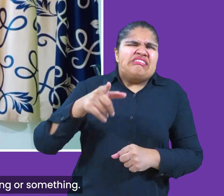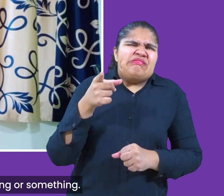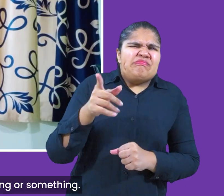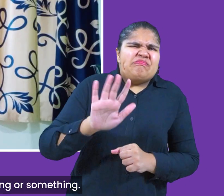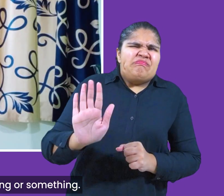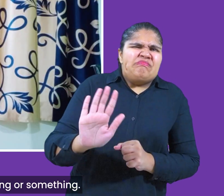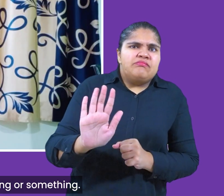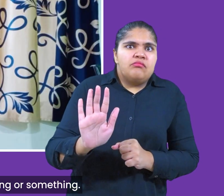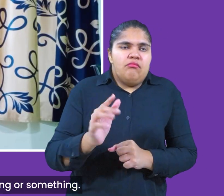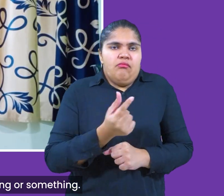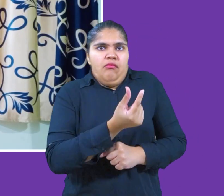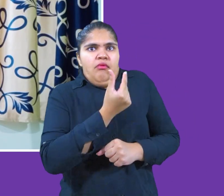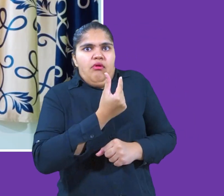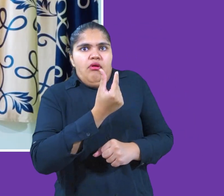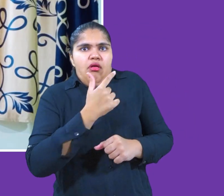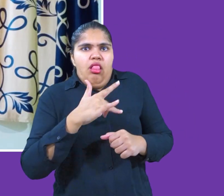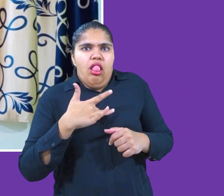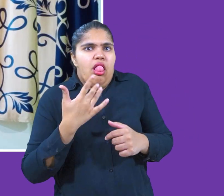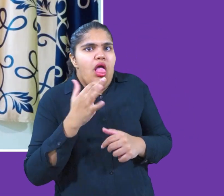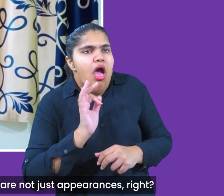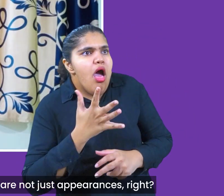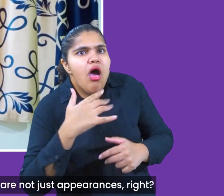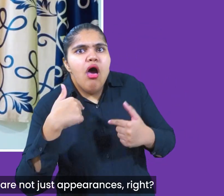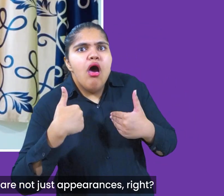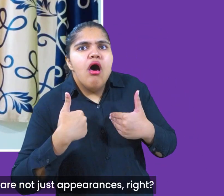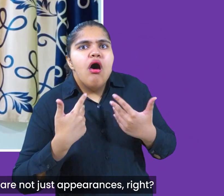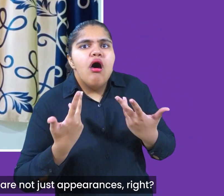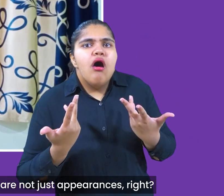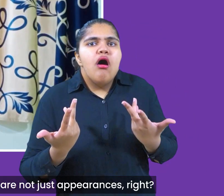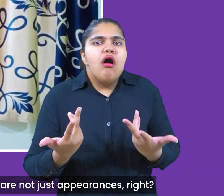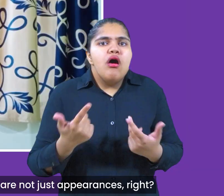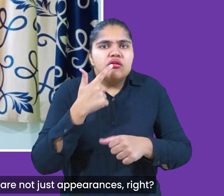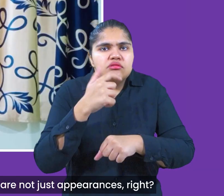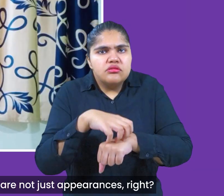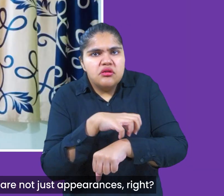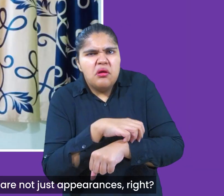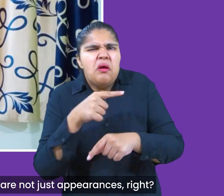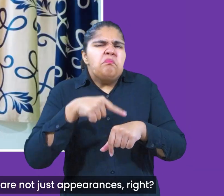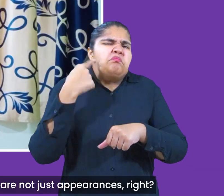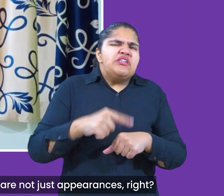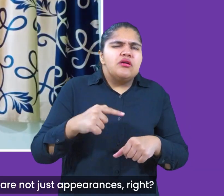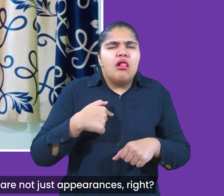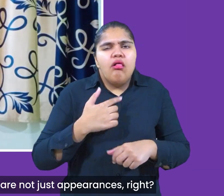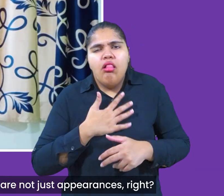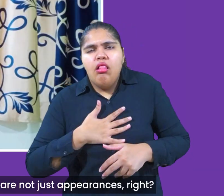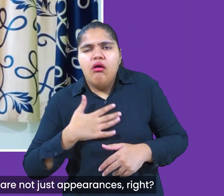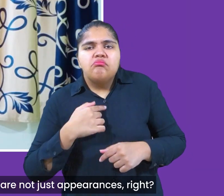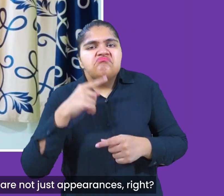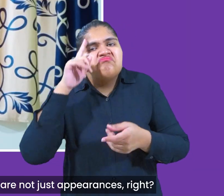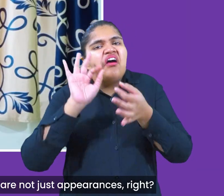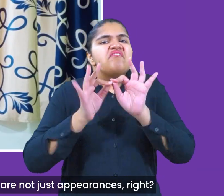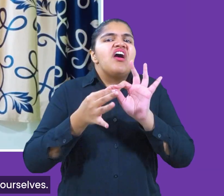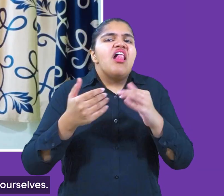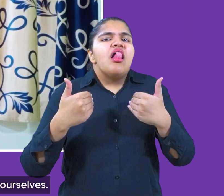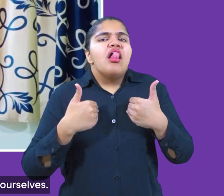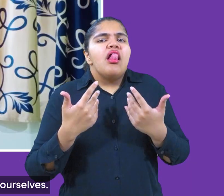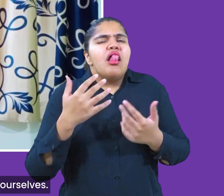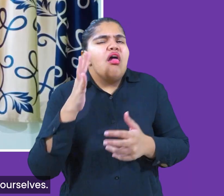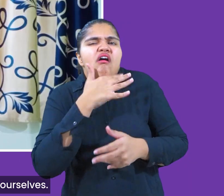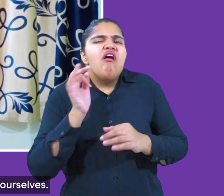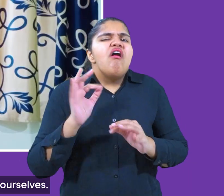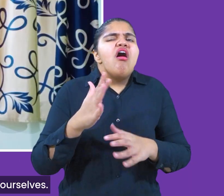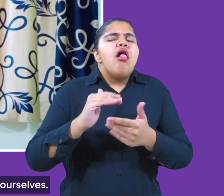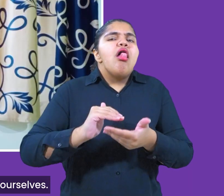we are not that good looking or something. But as we grow up, we also realized that looks are not just appearances, right? It's also